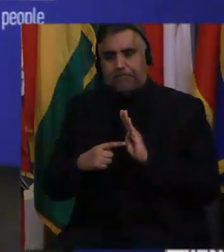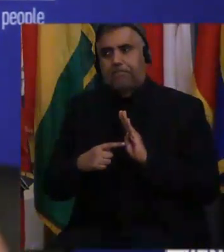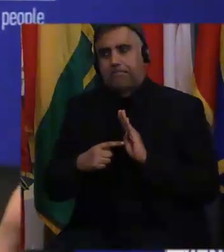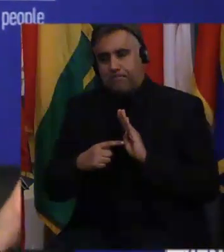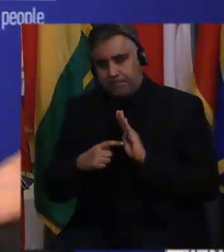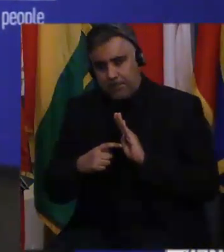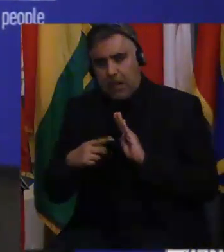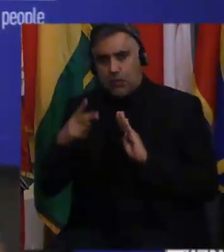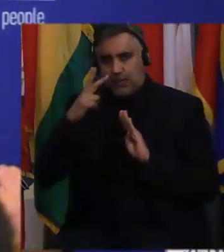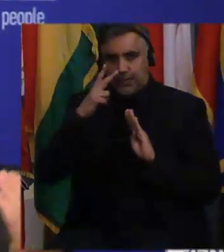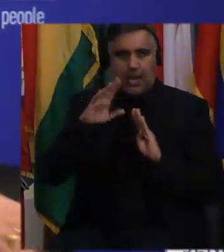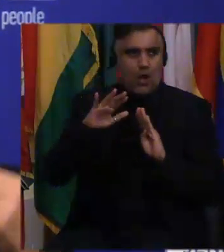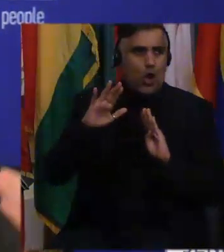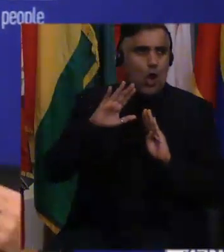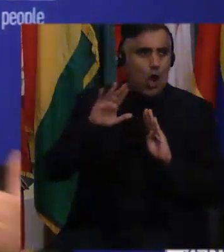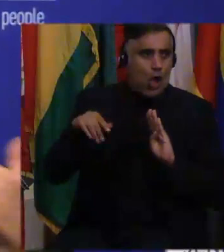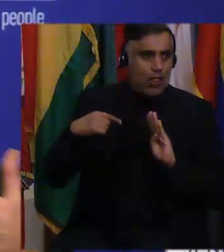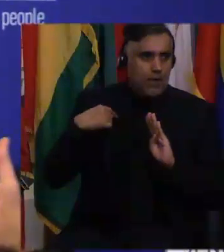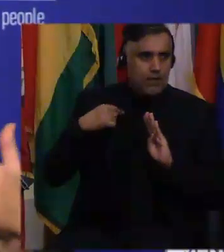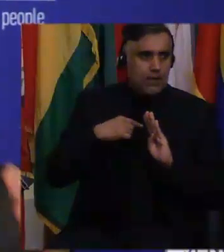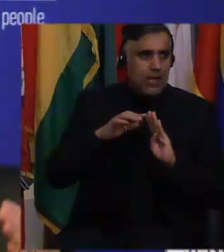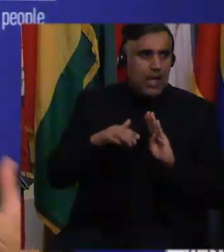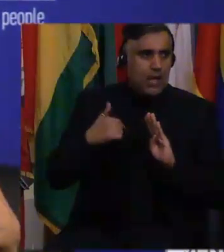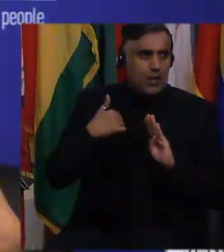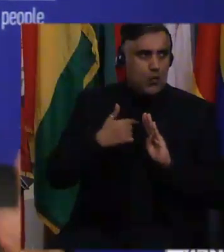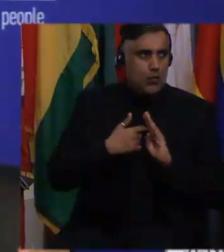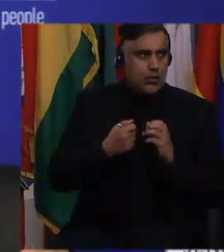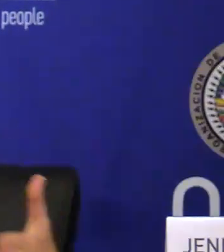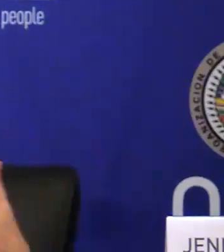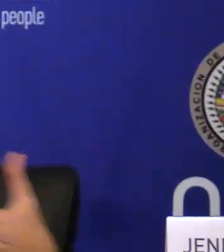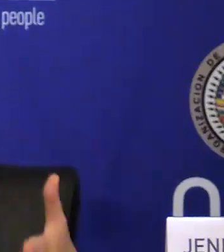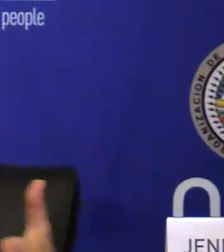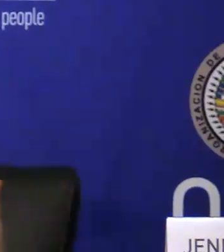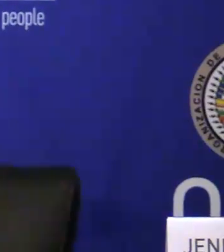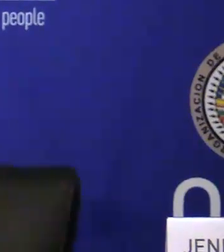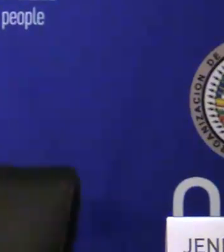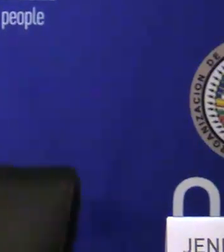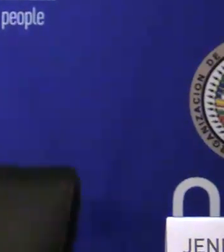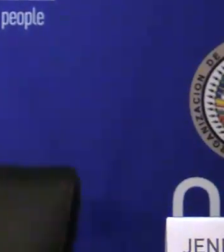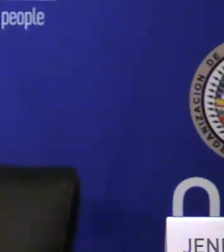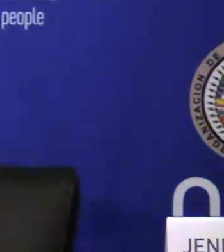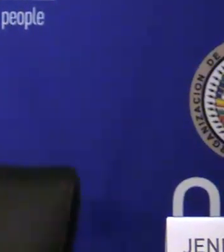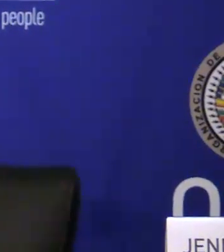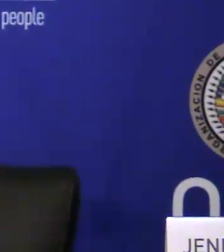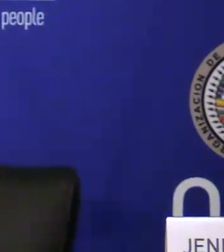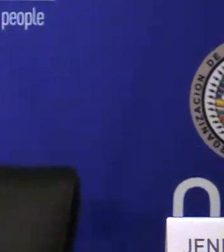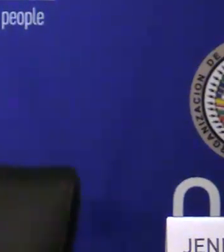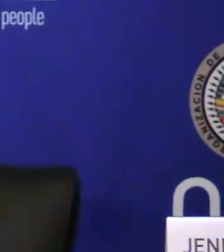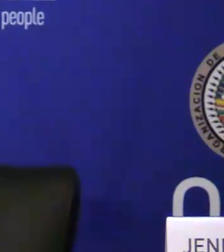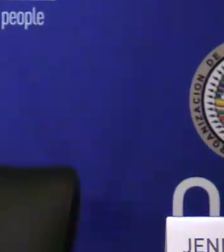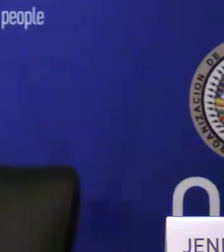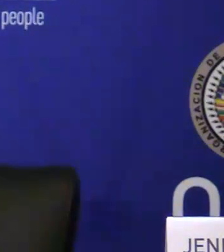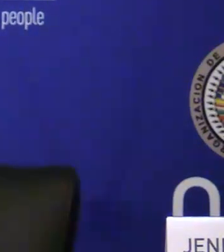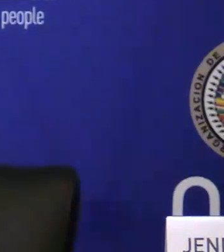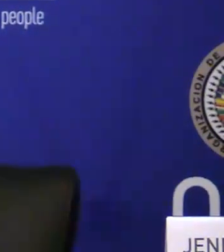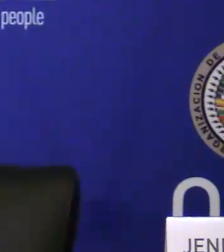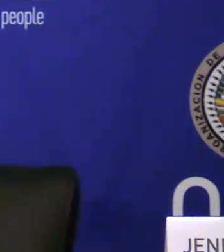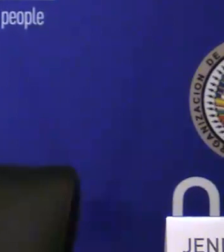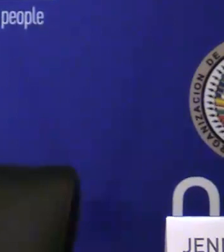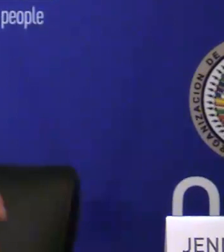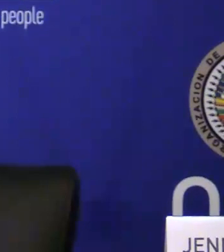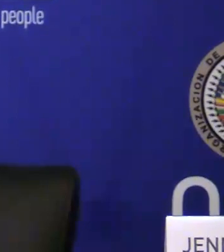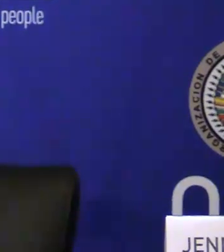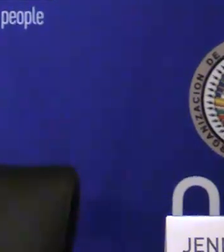see how all of us, how can we support African region to implement that set of